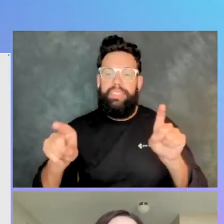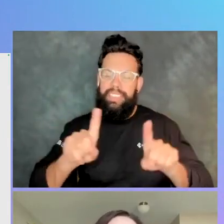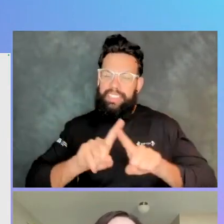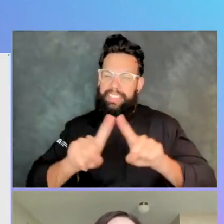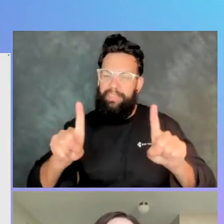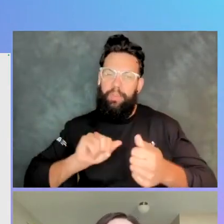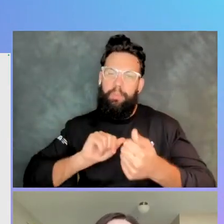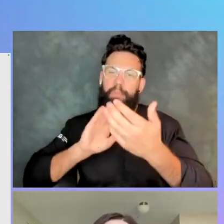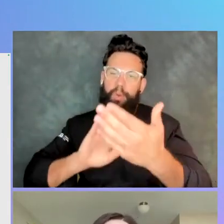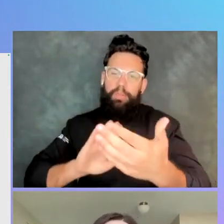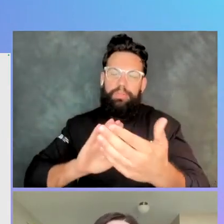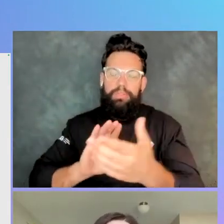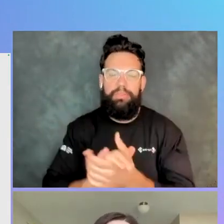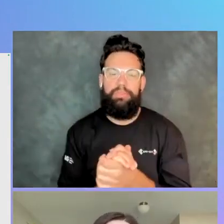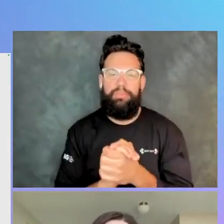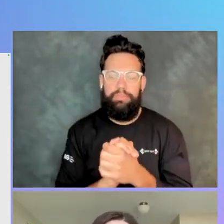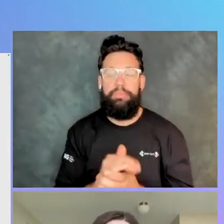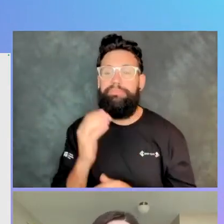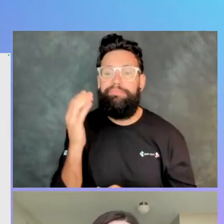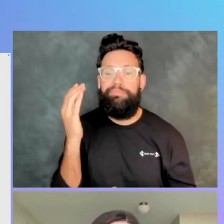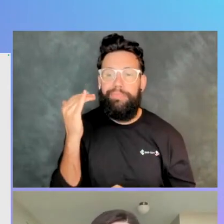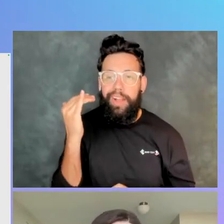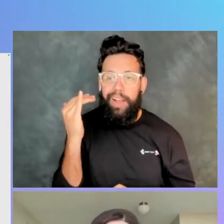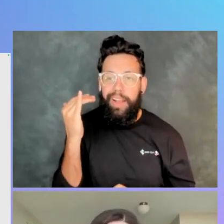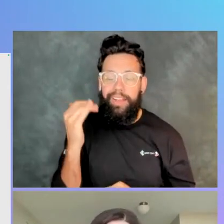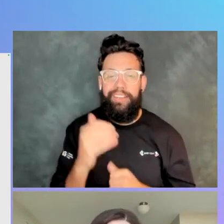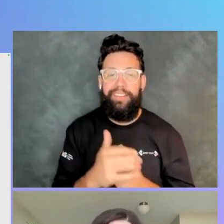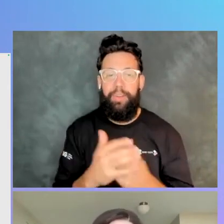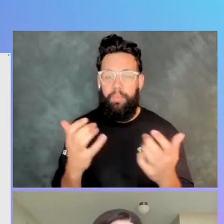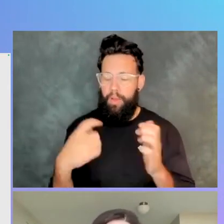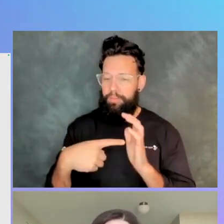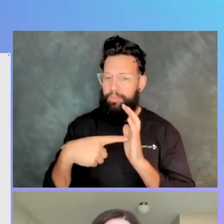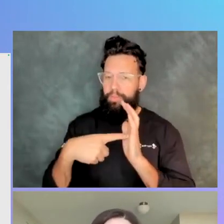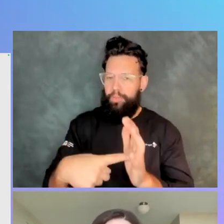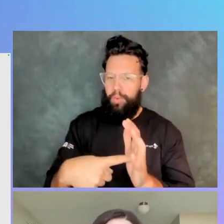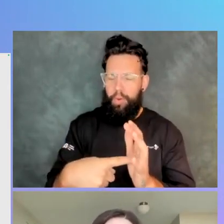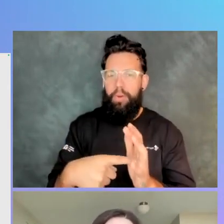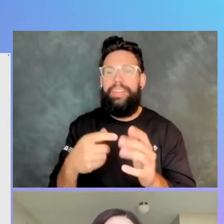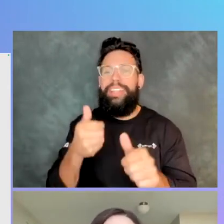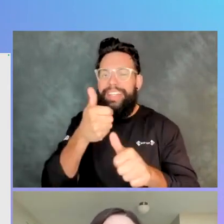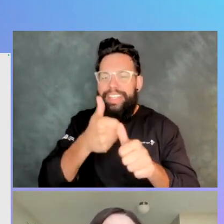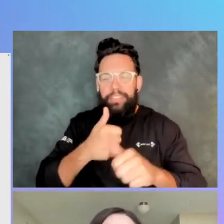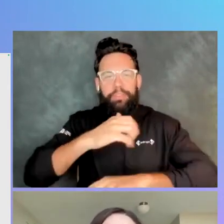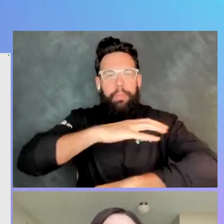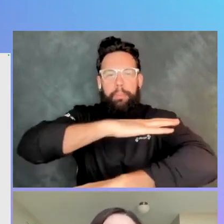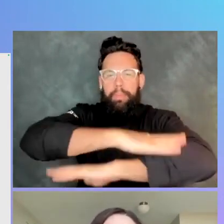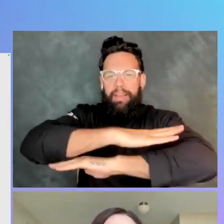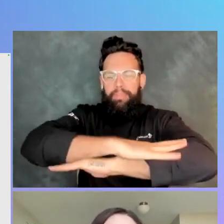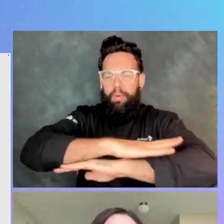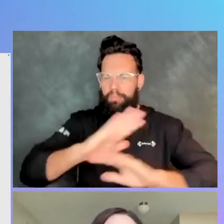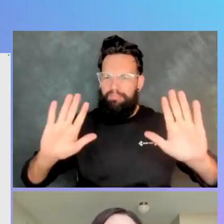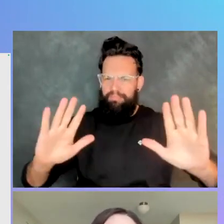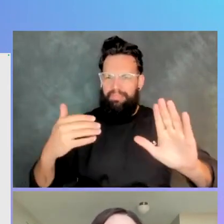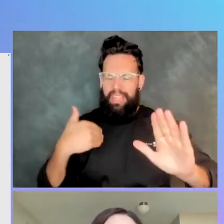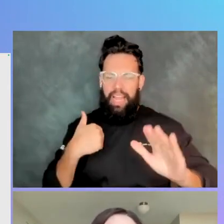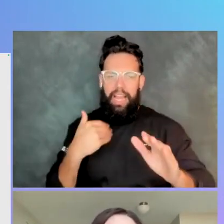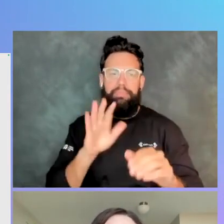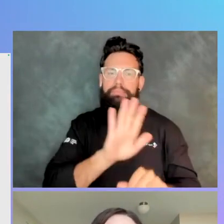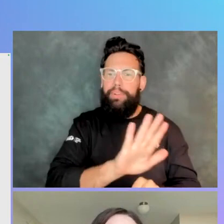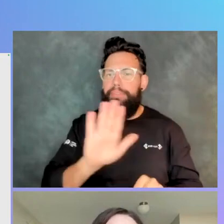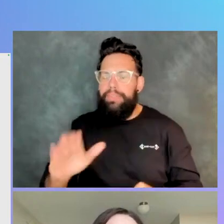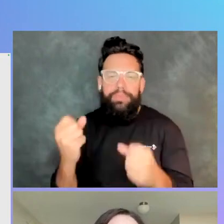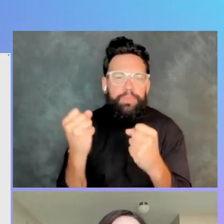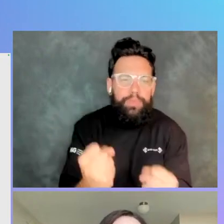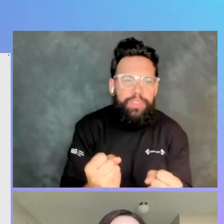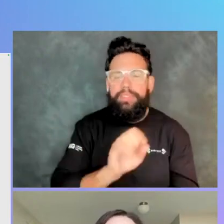the reason that we did that is really to take advantage of the strengths of each platform. They're just different ecosystems in general. So on the Android